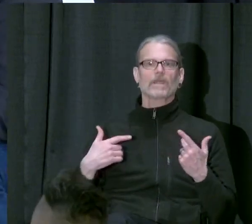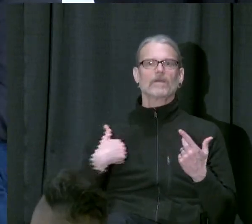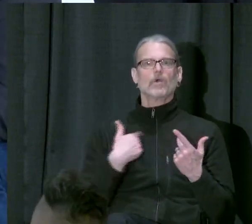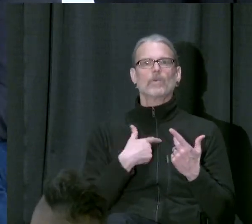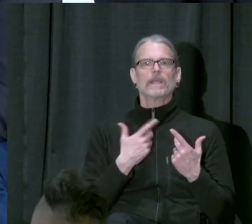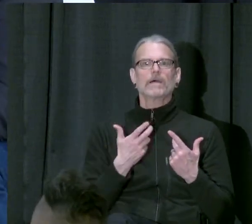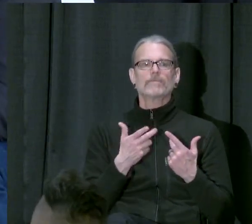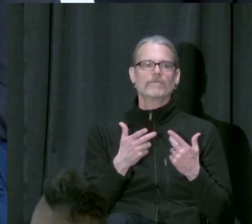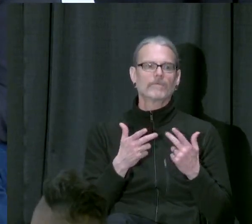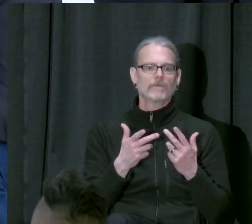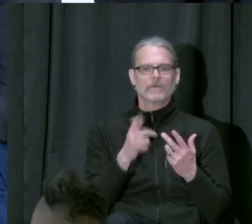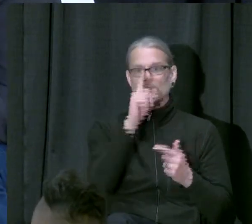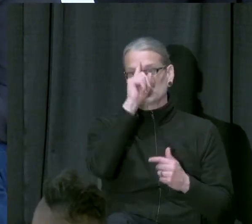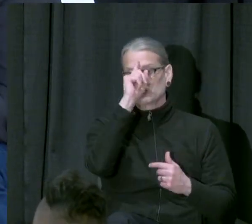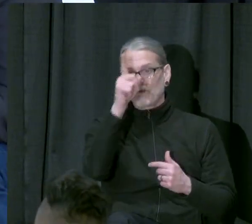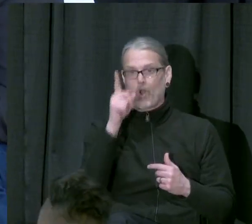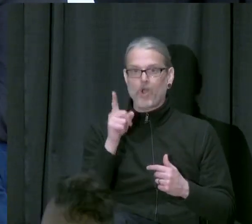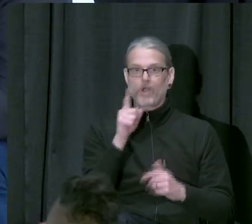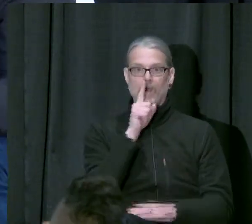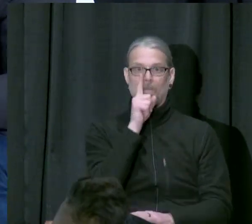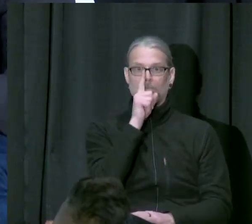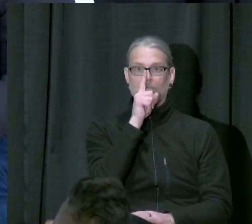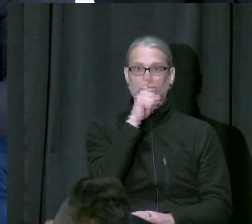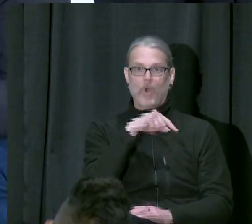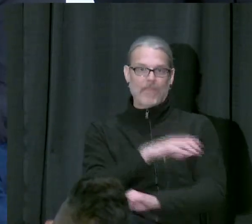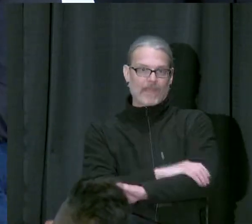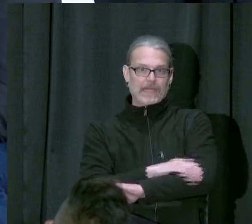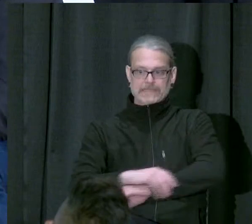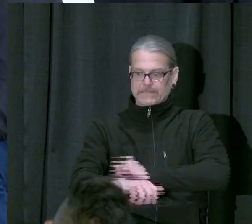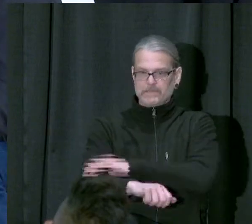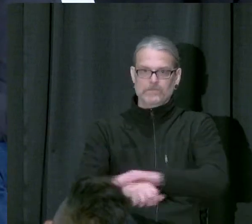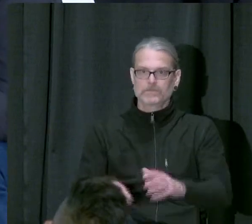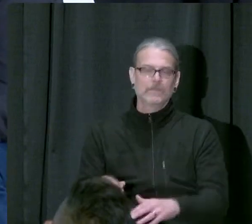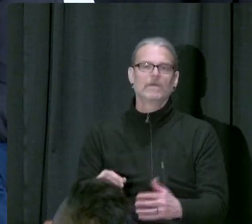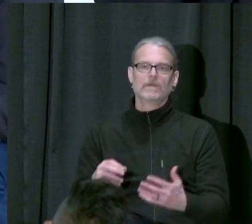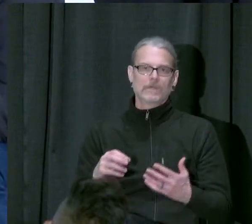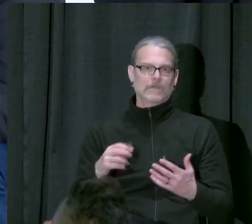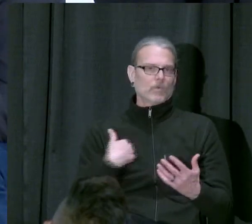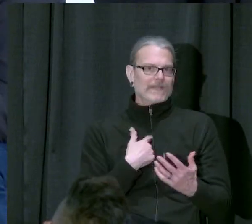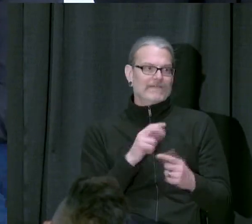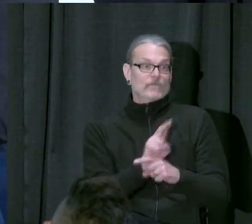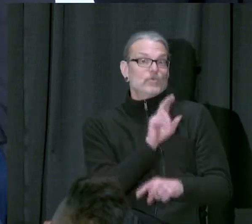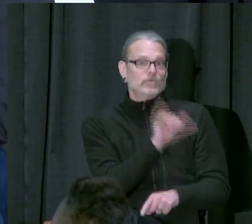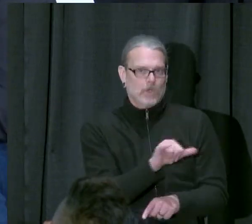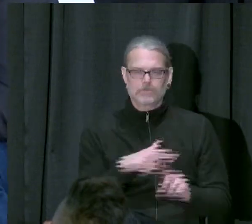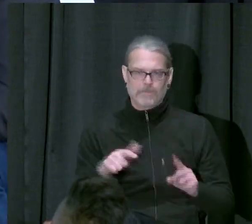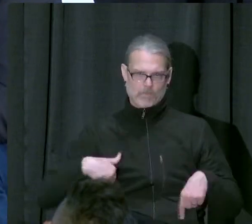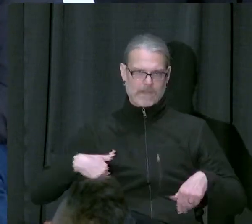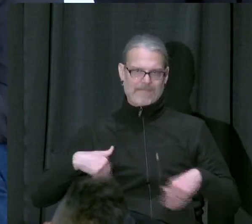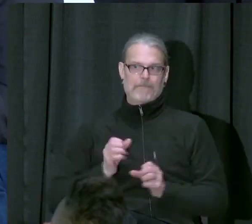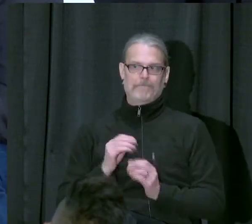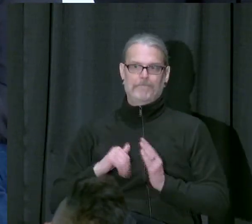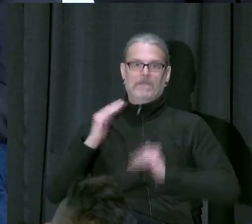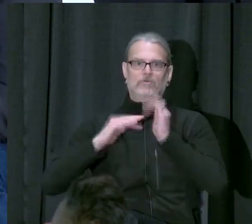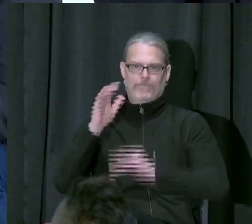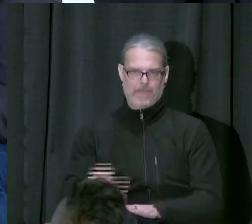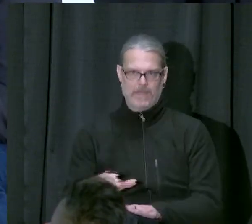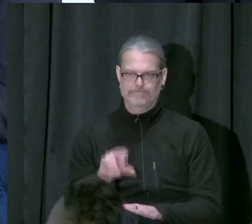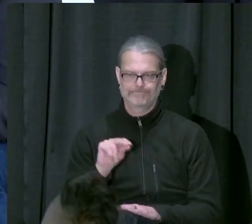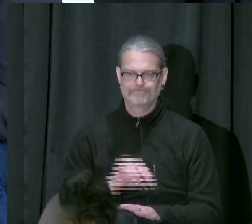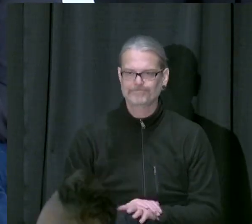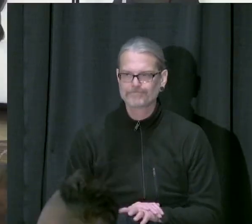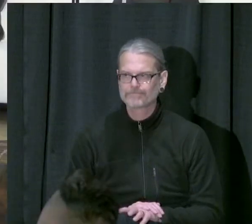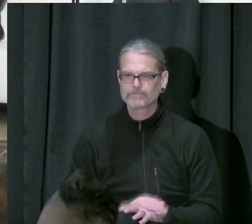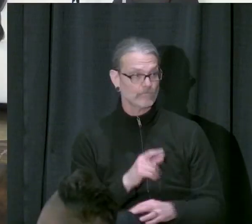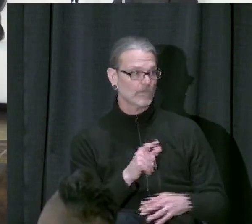smart prosthetics, but we haven't created anything like that. I mean, that's those are so specialized. Right. Especially for